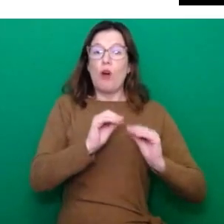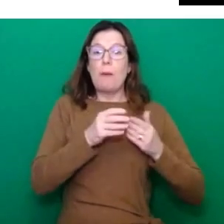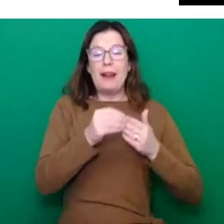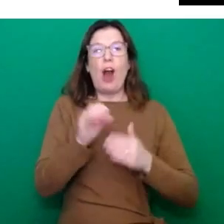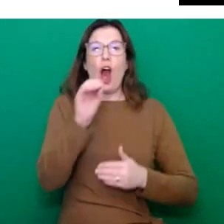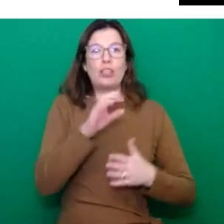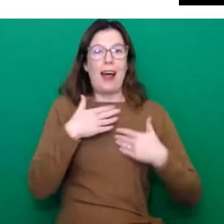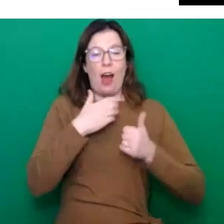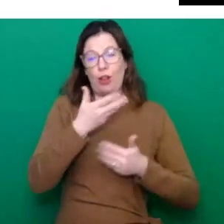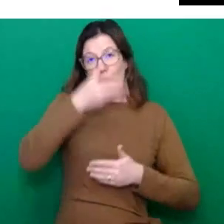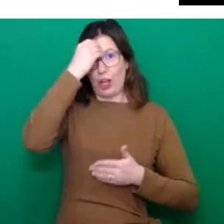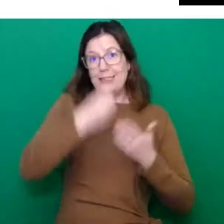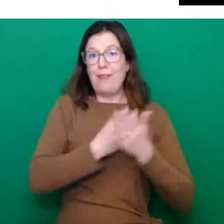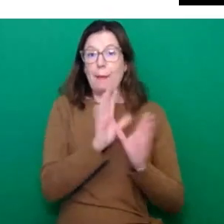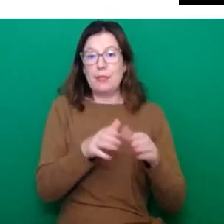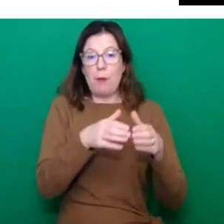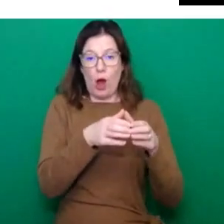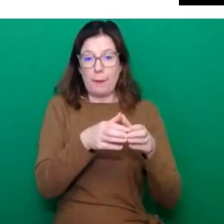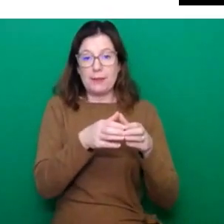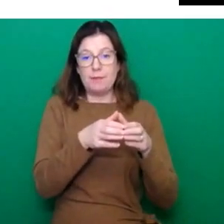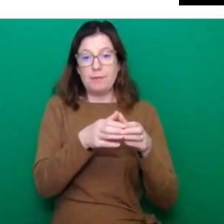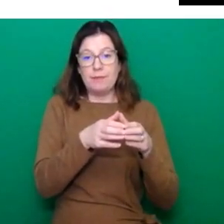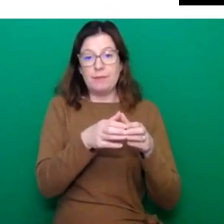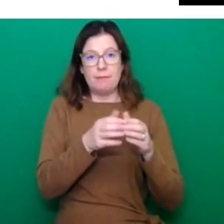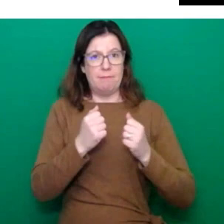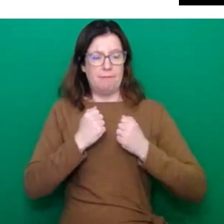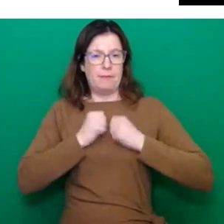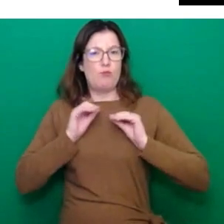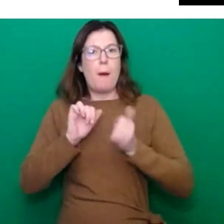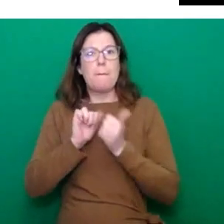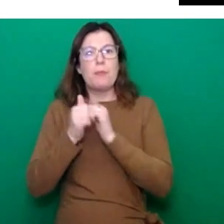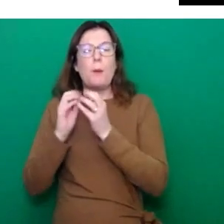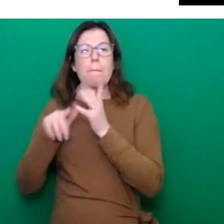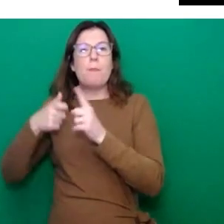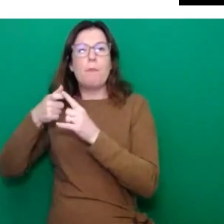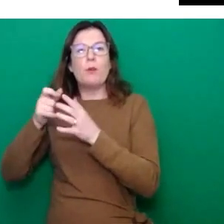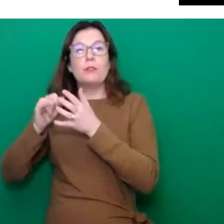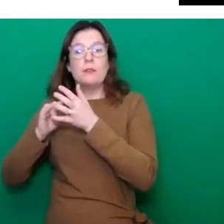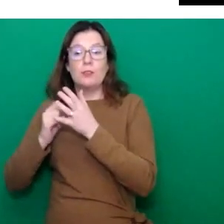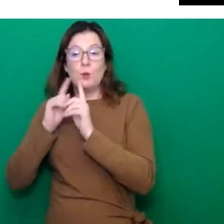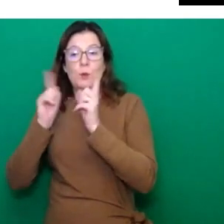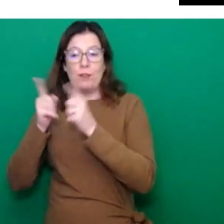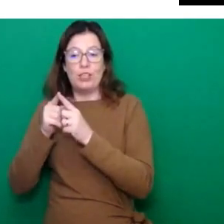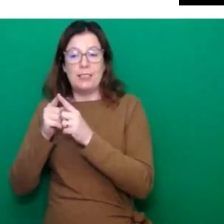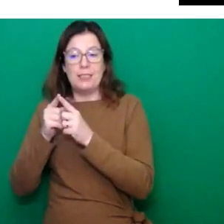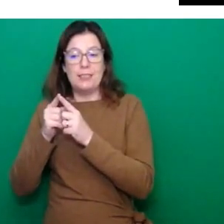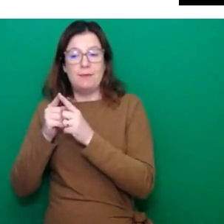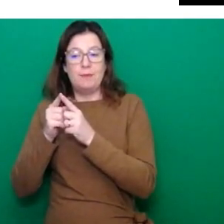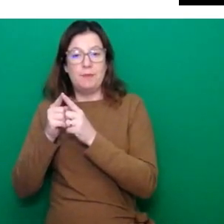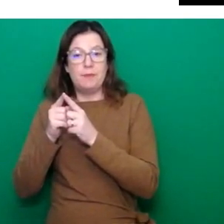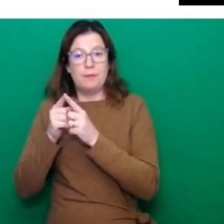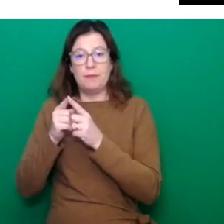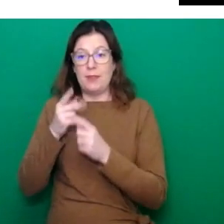Health Learning and Development Department. Our programme is in partnership with Bucks New University, and with me I've got